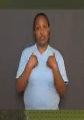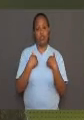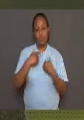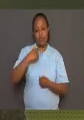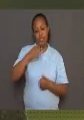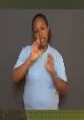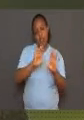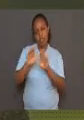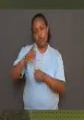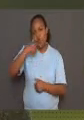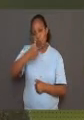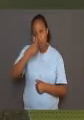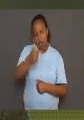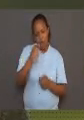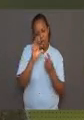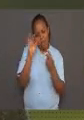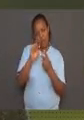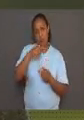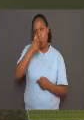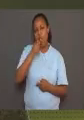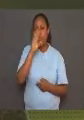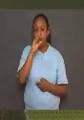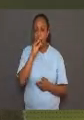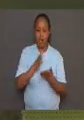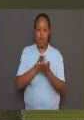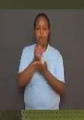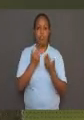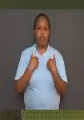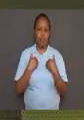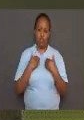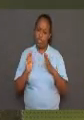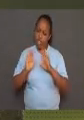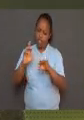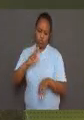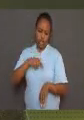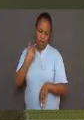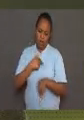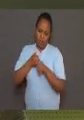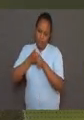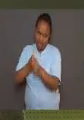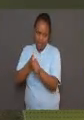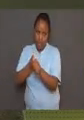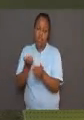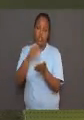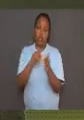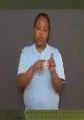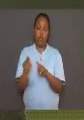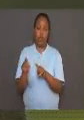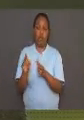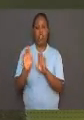to speak the language of their choice, practice their religions,